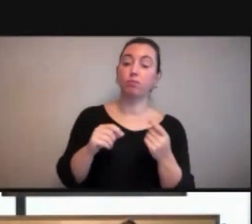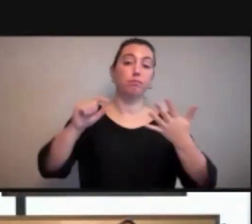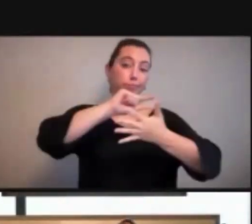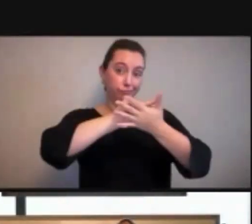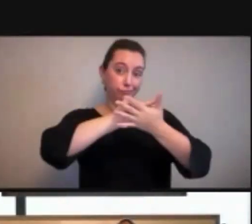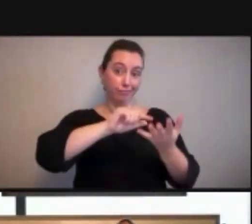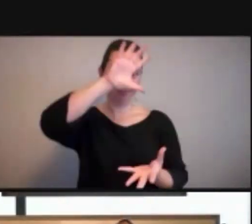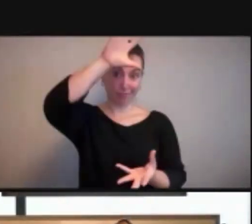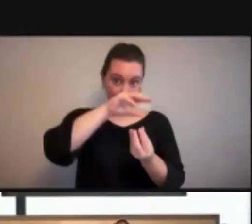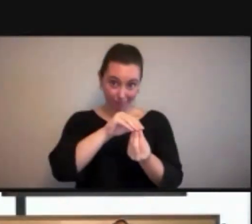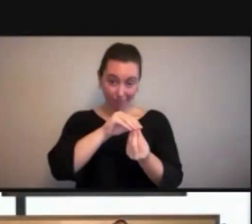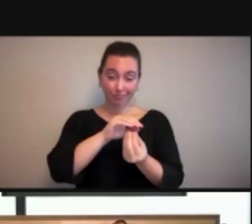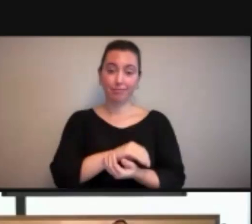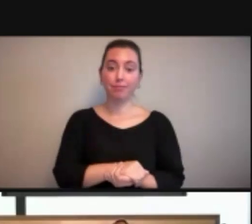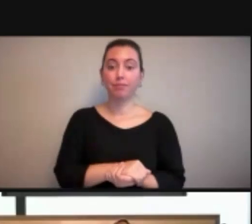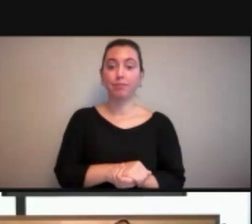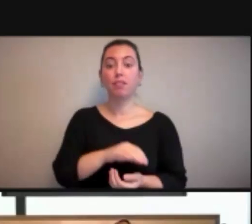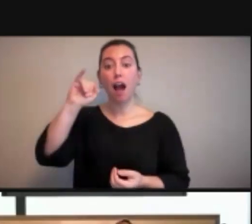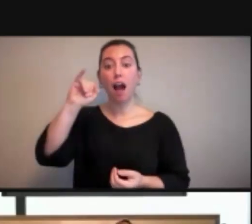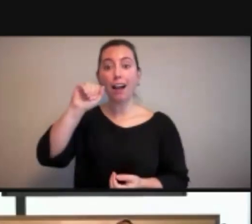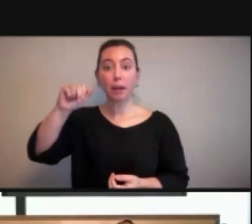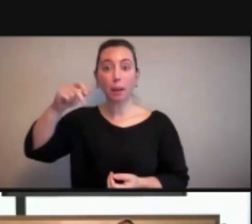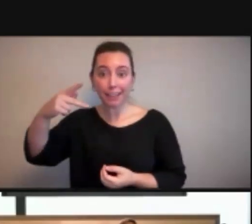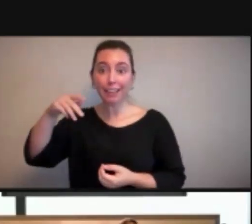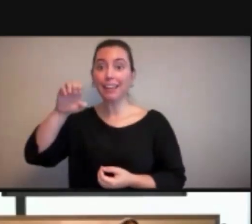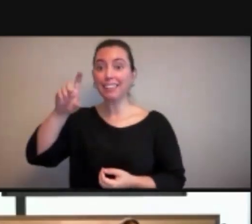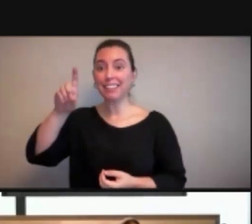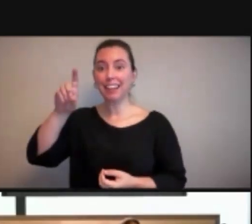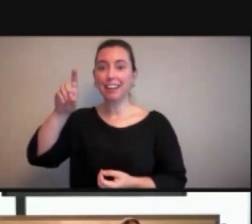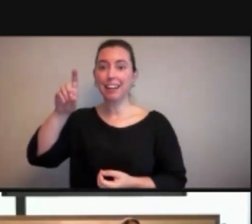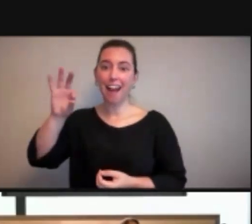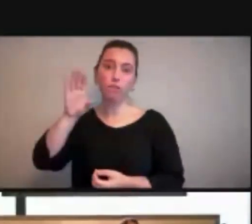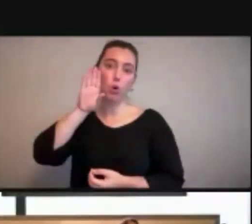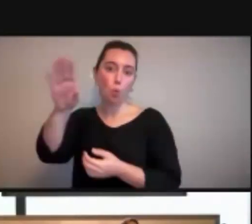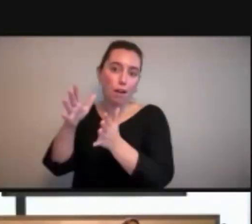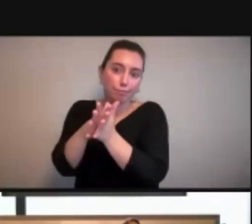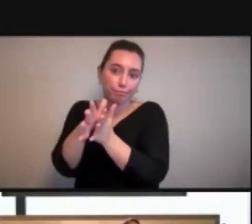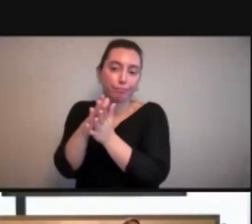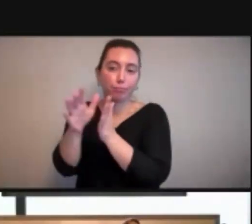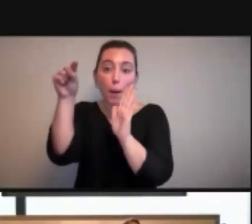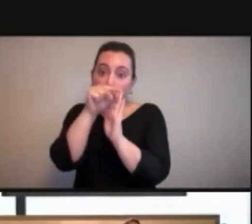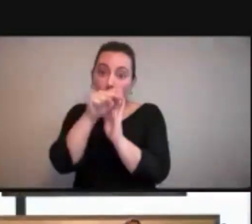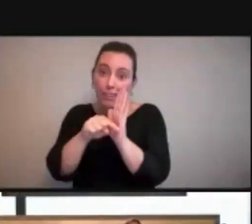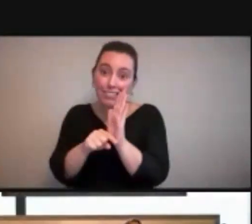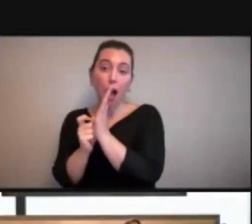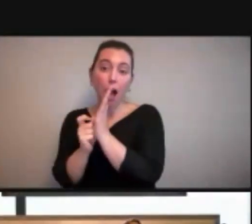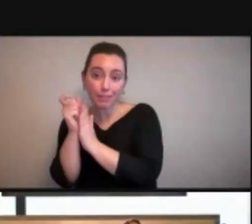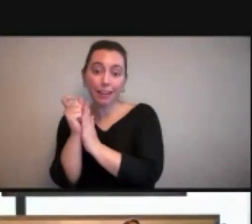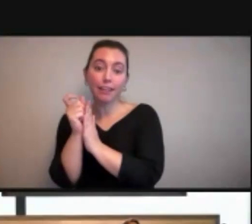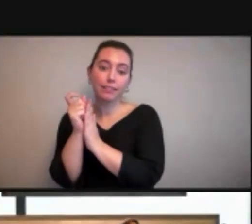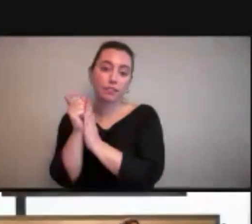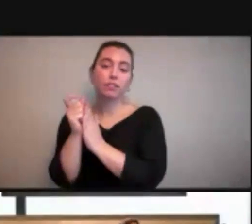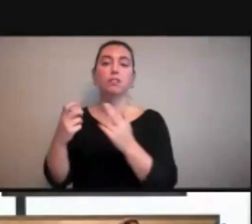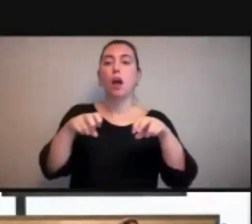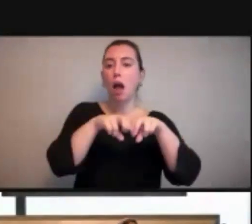policy updates from both IAAP and EDF, and a small panel with EDF members and certified professionals talking about